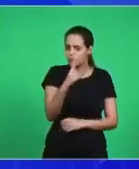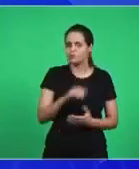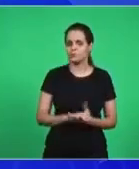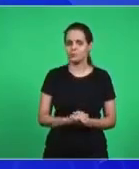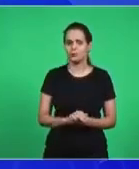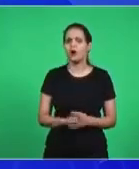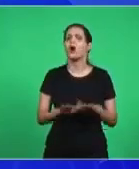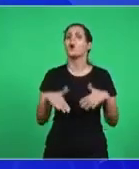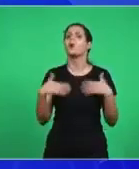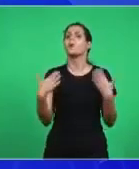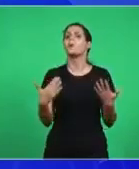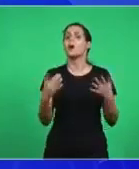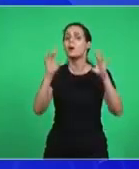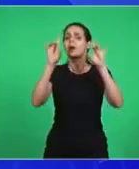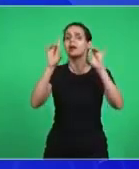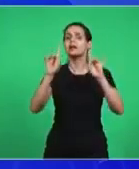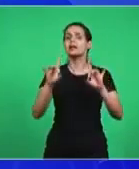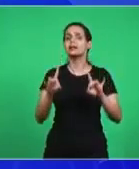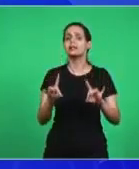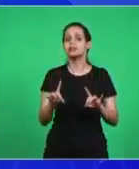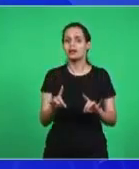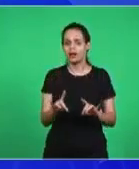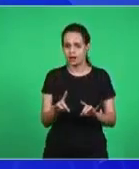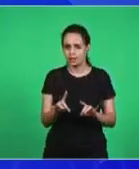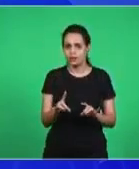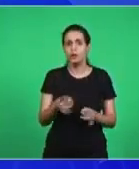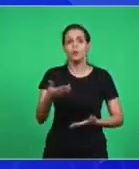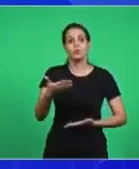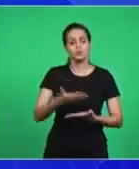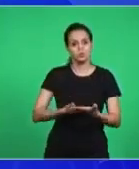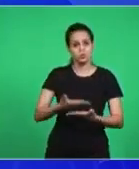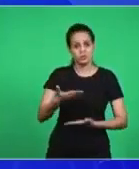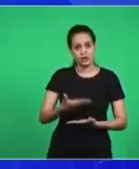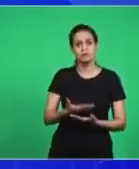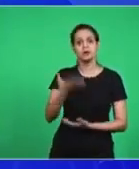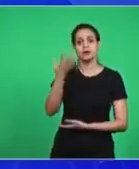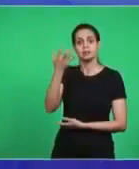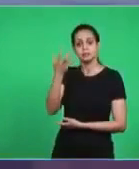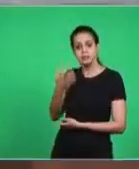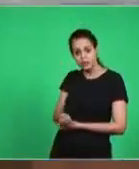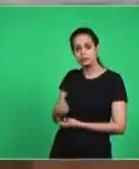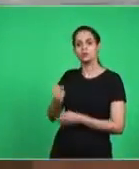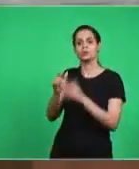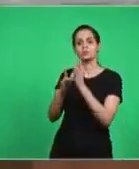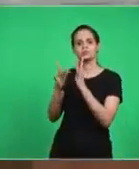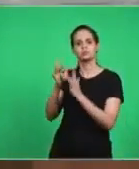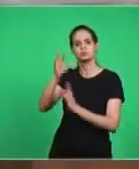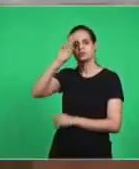of Novo México, a brother was baptized there,